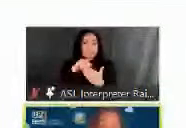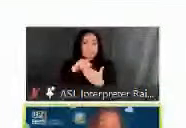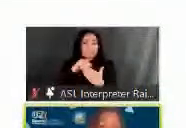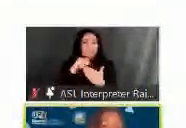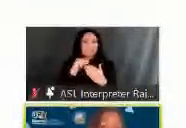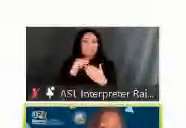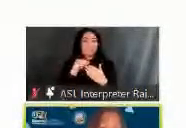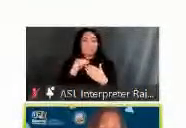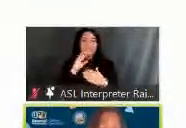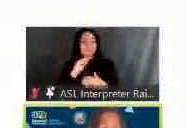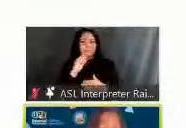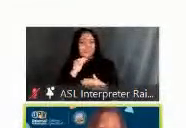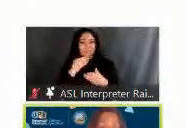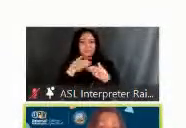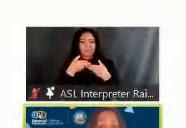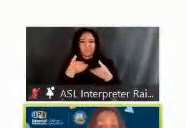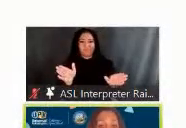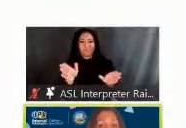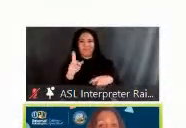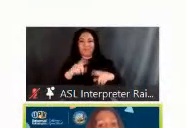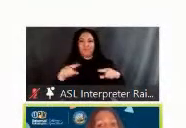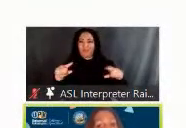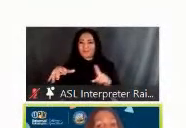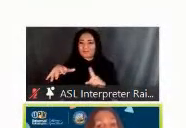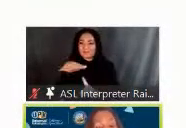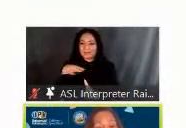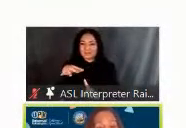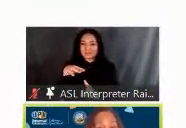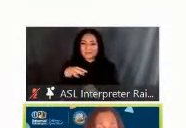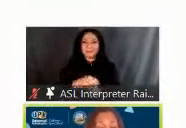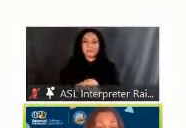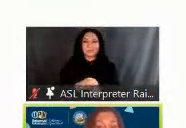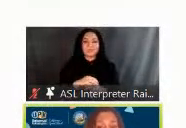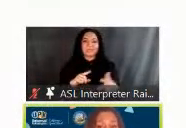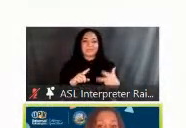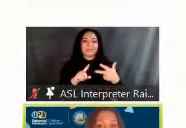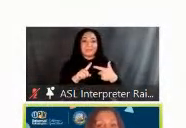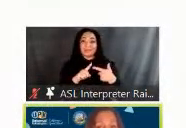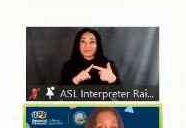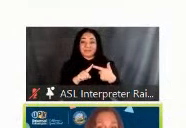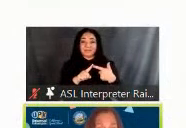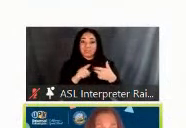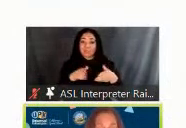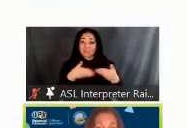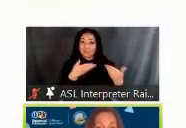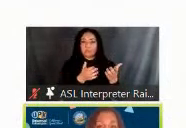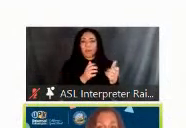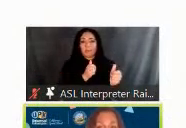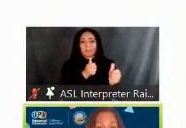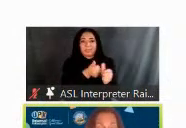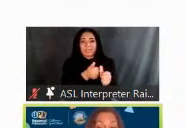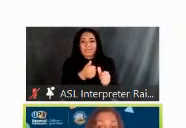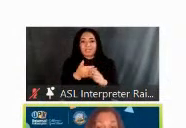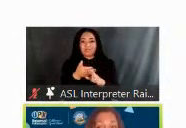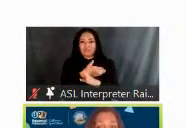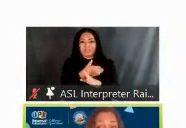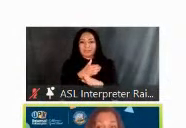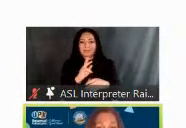settings. Second, providing recommendations to update pre-K standards pursuant to Ed Code